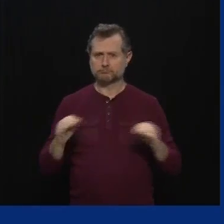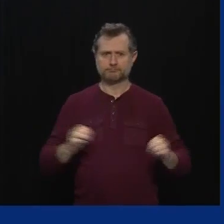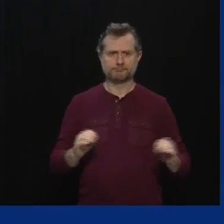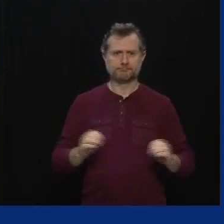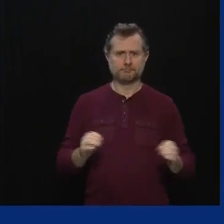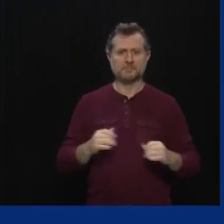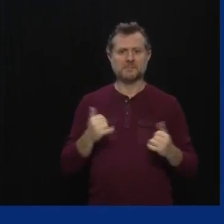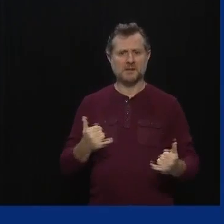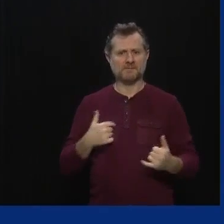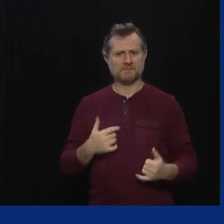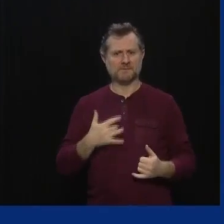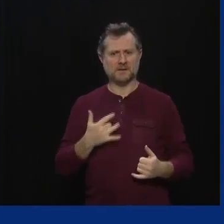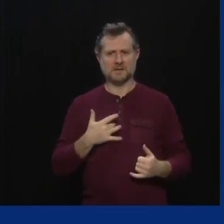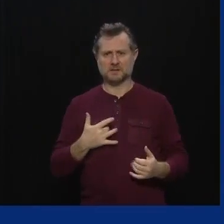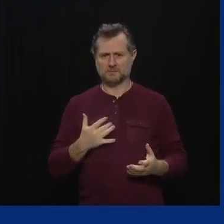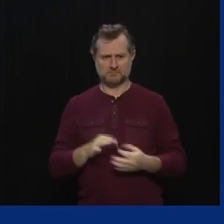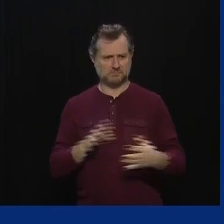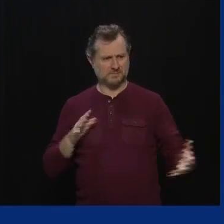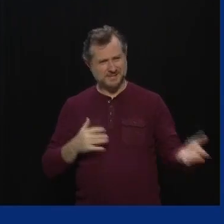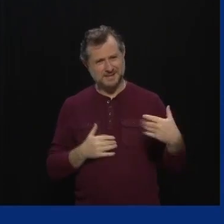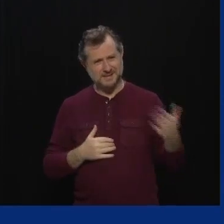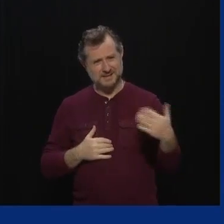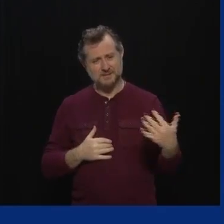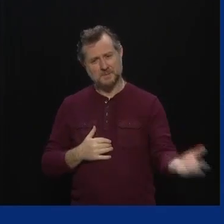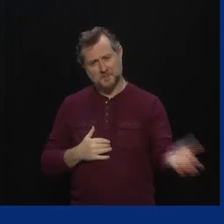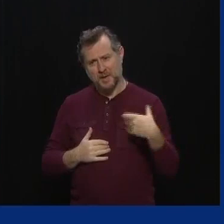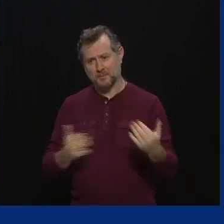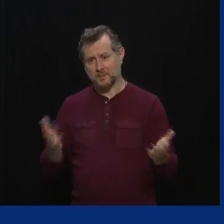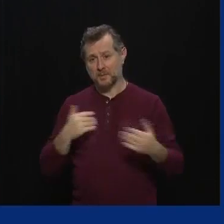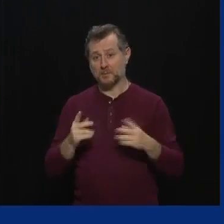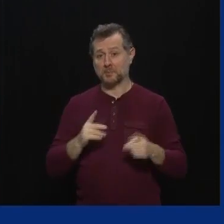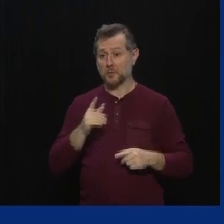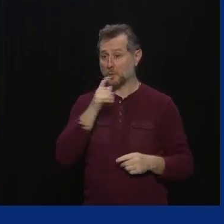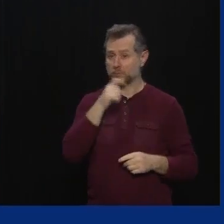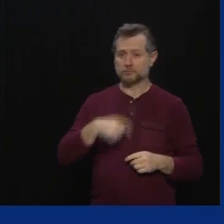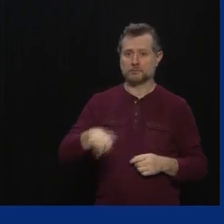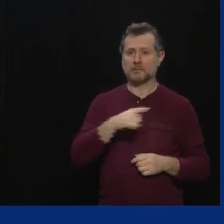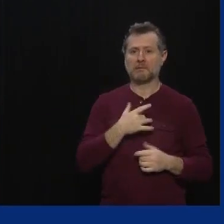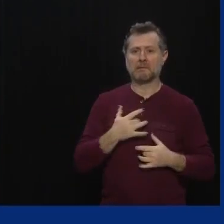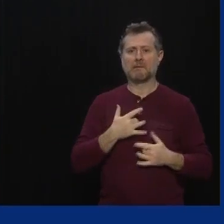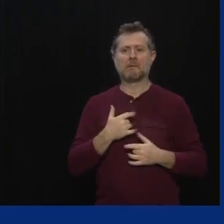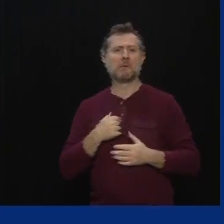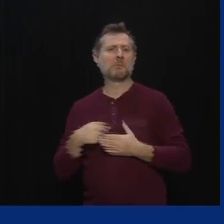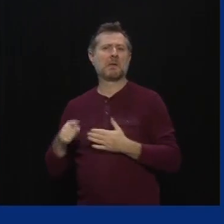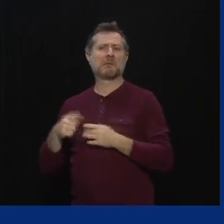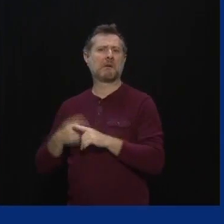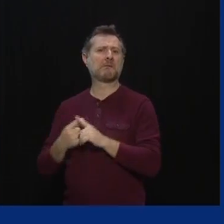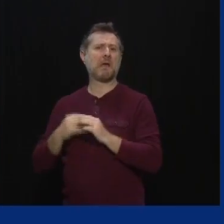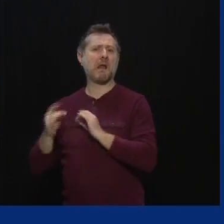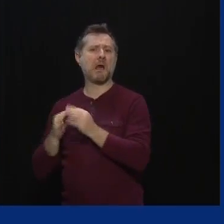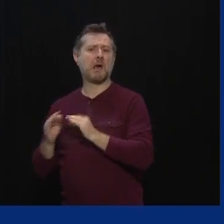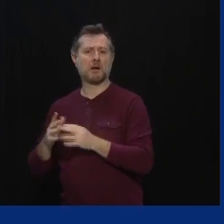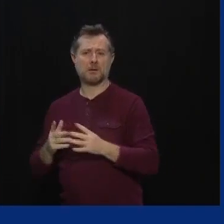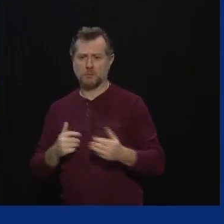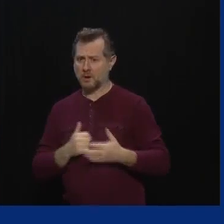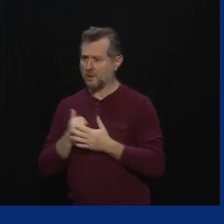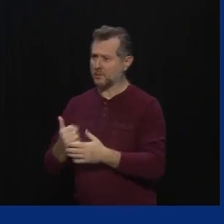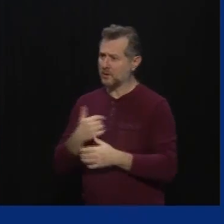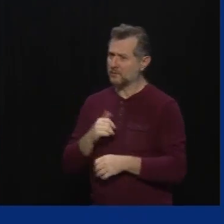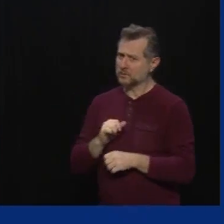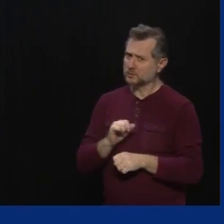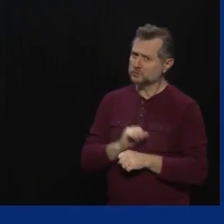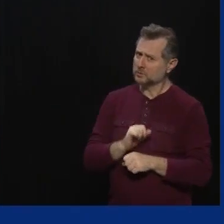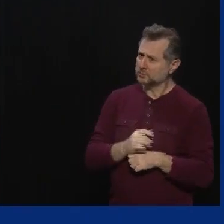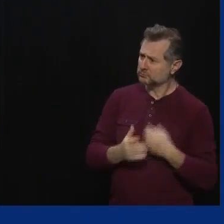help people who are anxious about making the rent payments, how they can be helped in other ways as well. So we're very much in tune with what's going